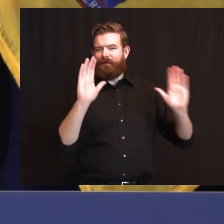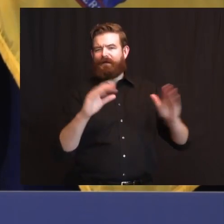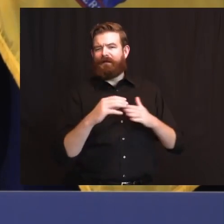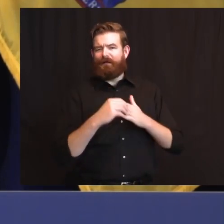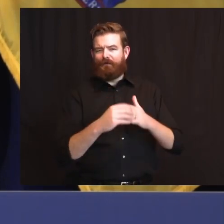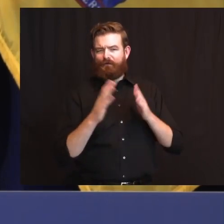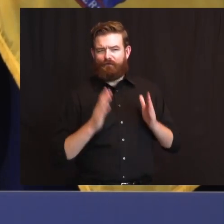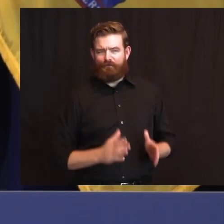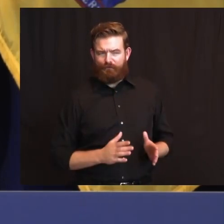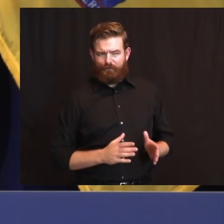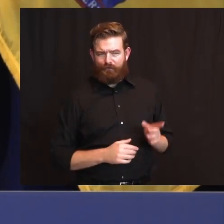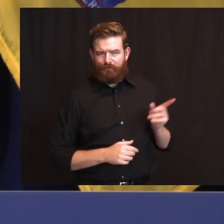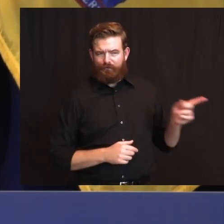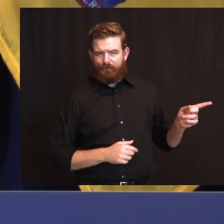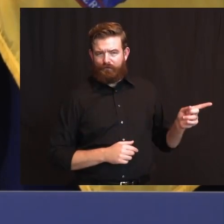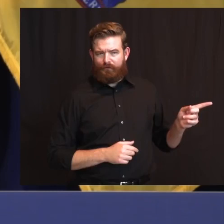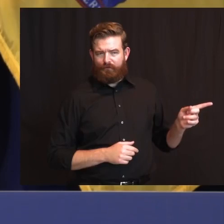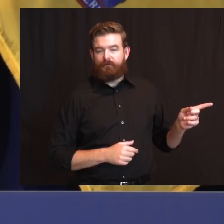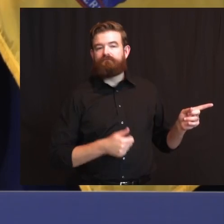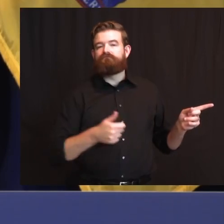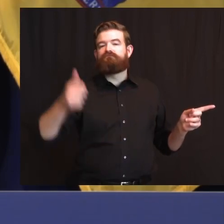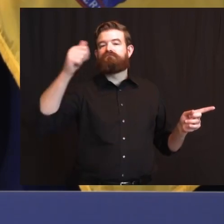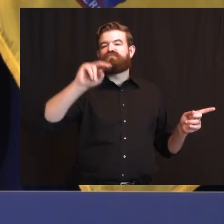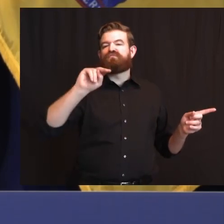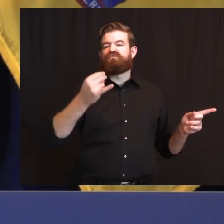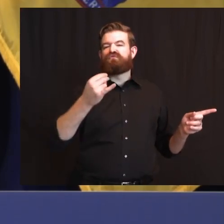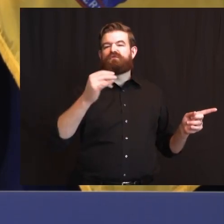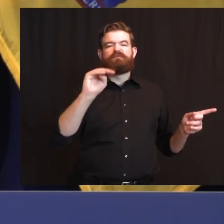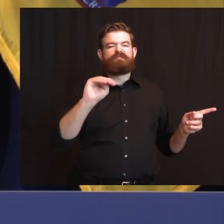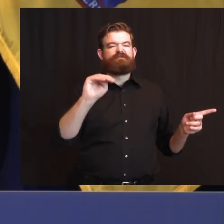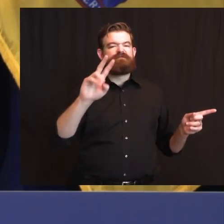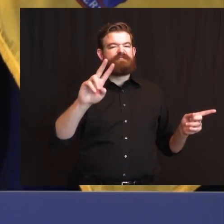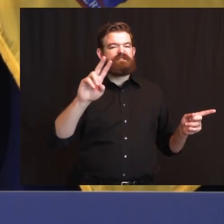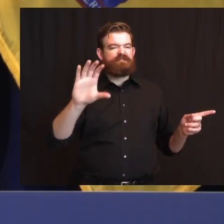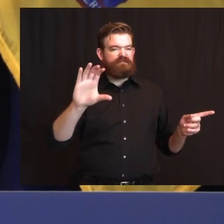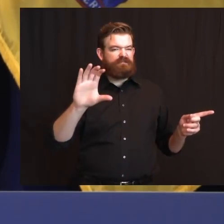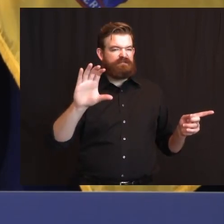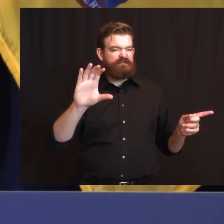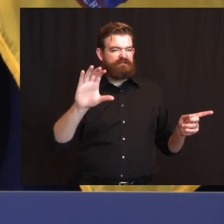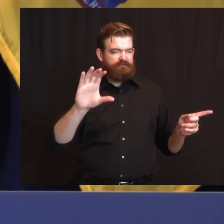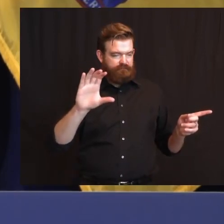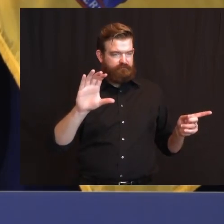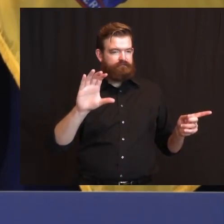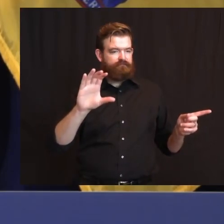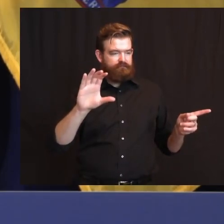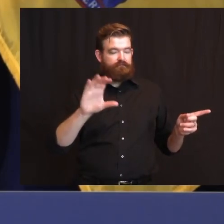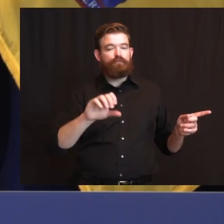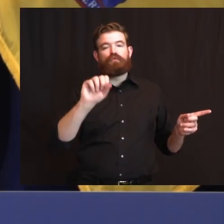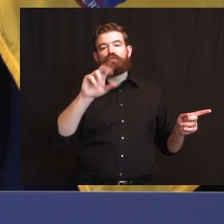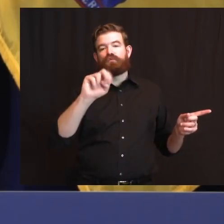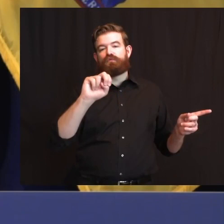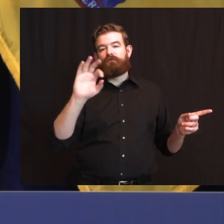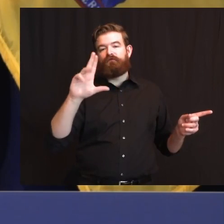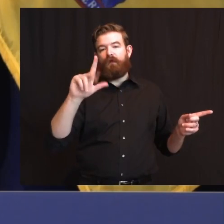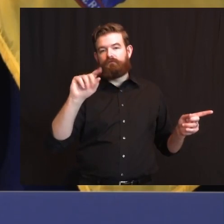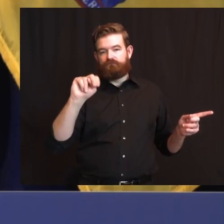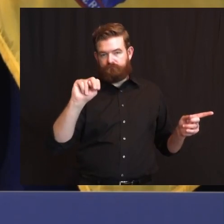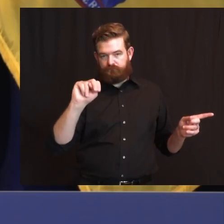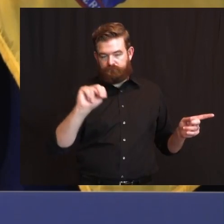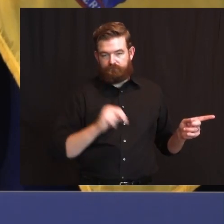the New Jersey Motor Vehicle Commission, Sue Fulton. Sue, great to have you. We appear to be down an epidemiologist at the moment, Judy,